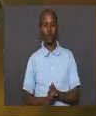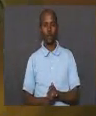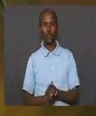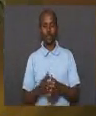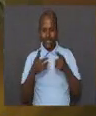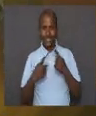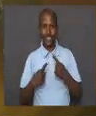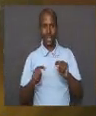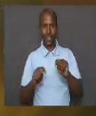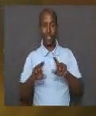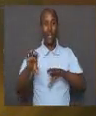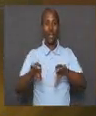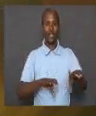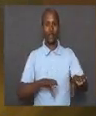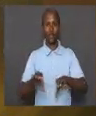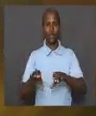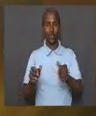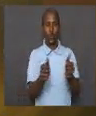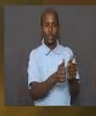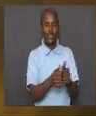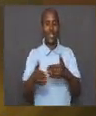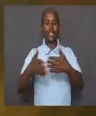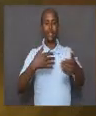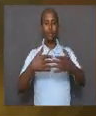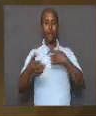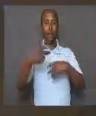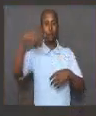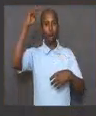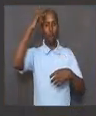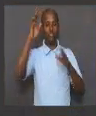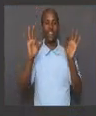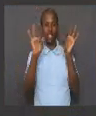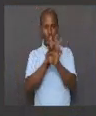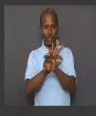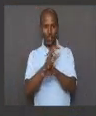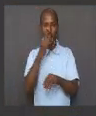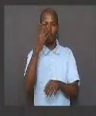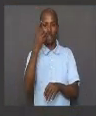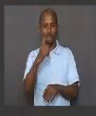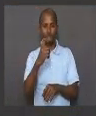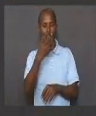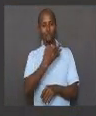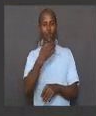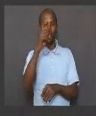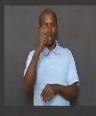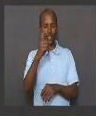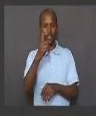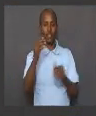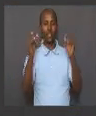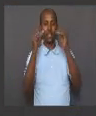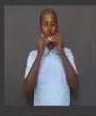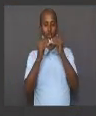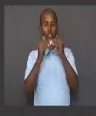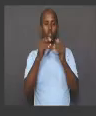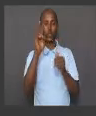Let us try an activity with a simple power function. F of x